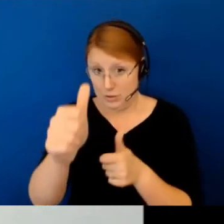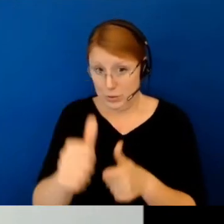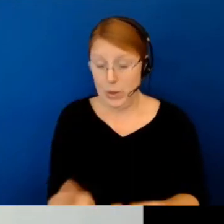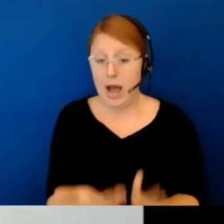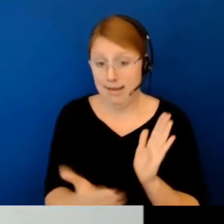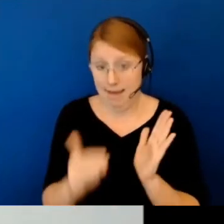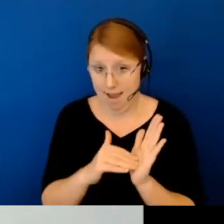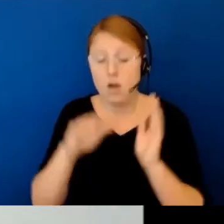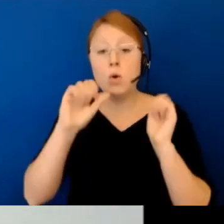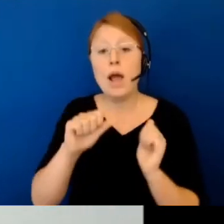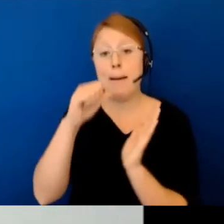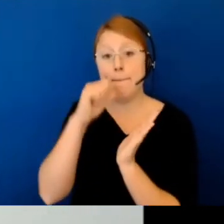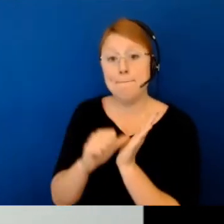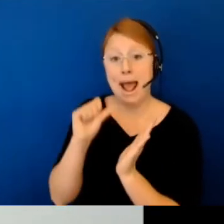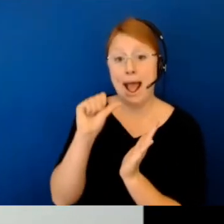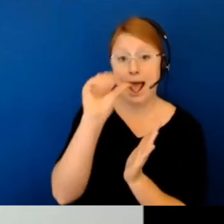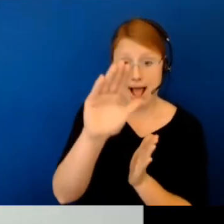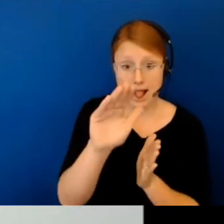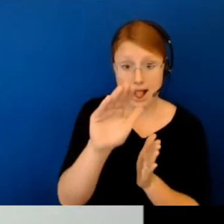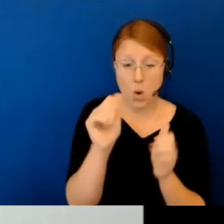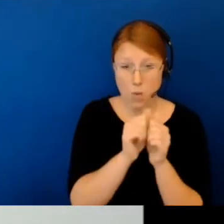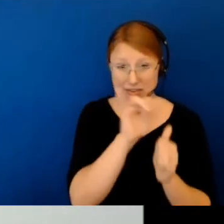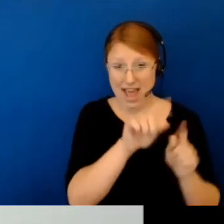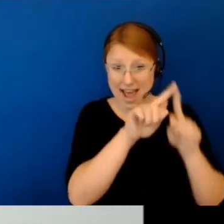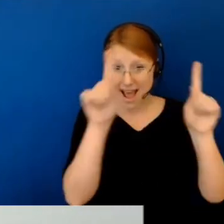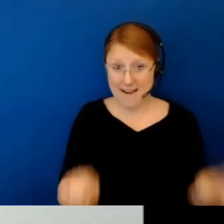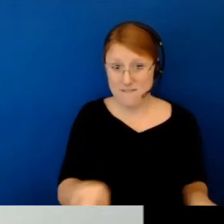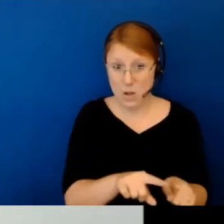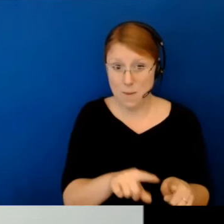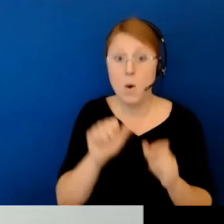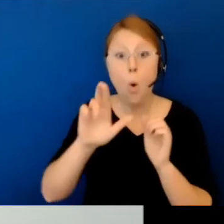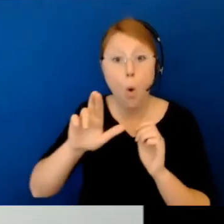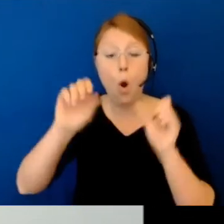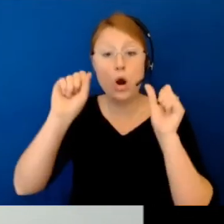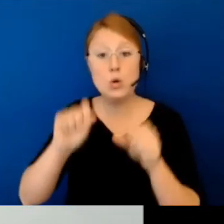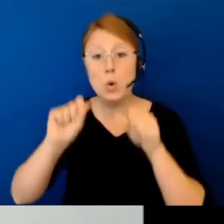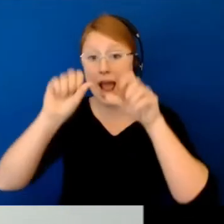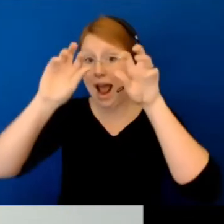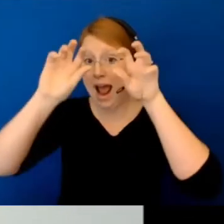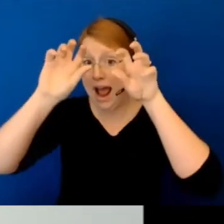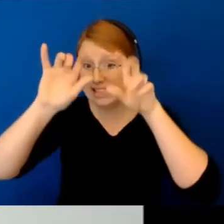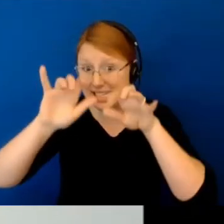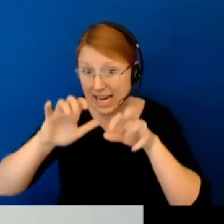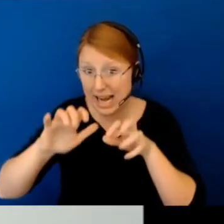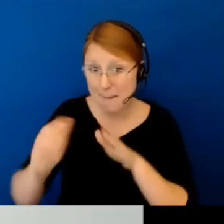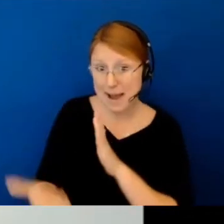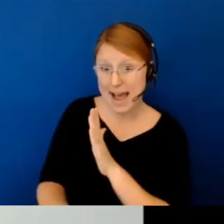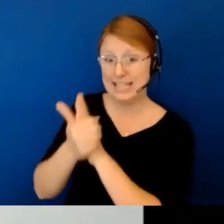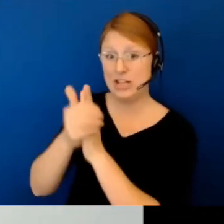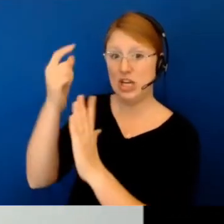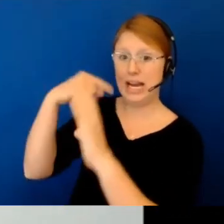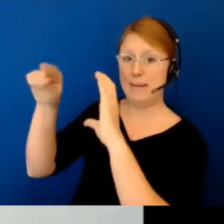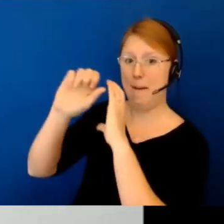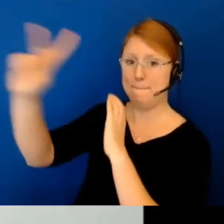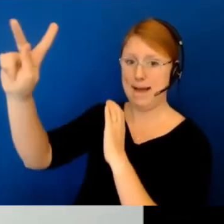email. You can do this by emailing the coordinator from the same email address that you used to request your